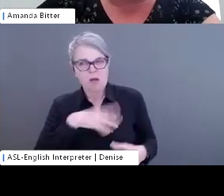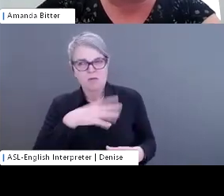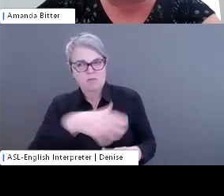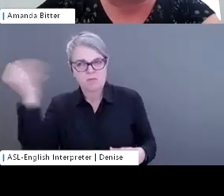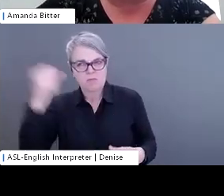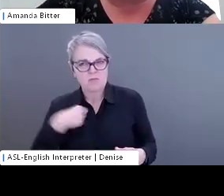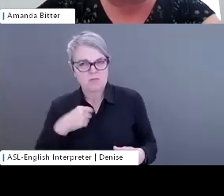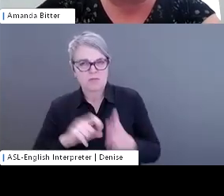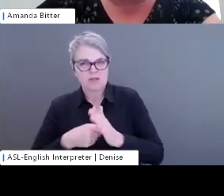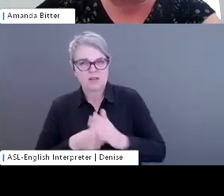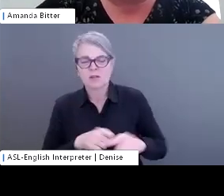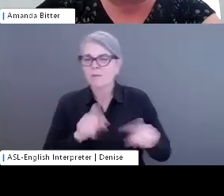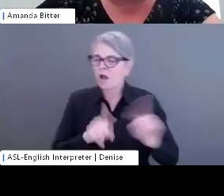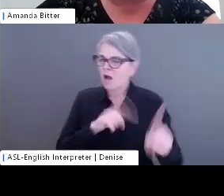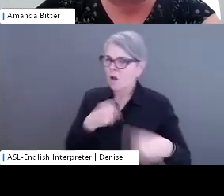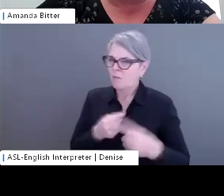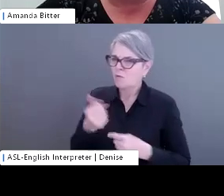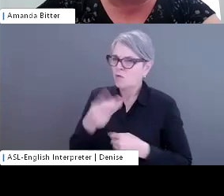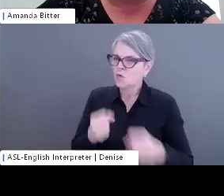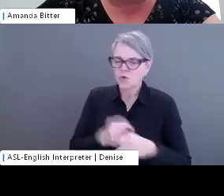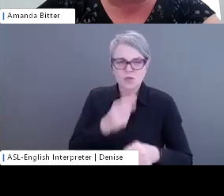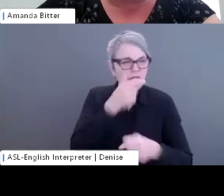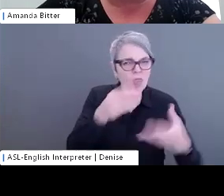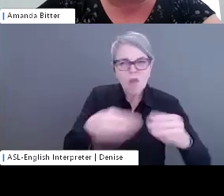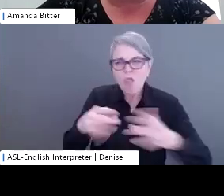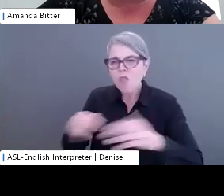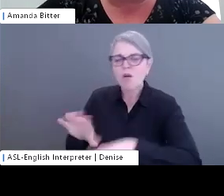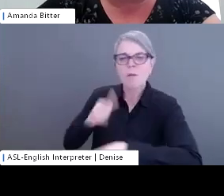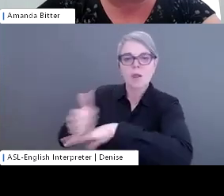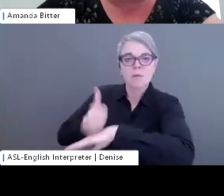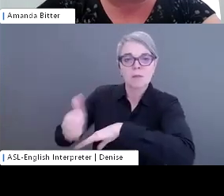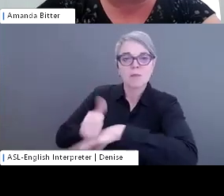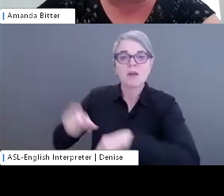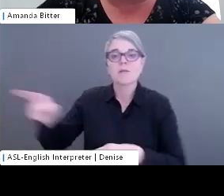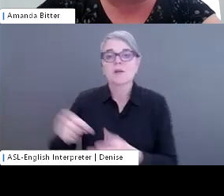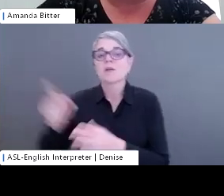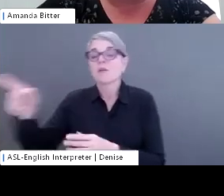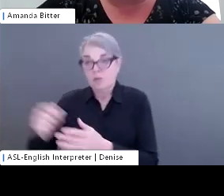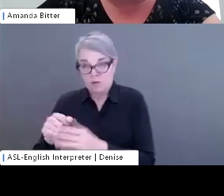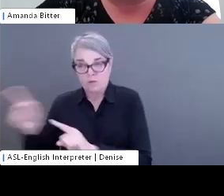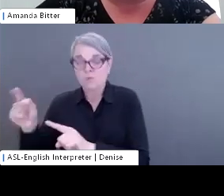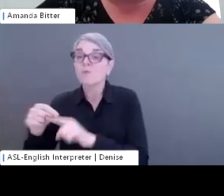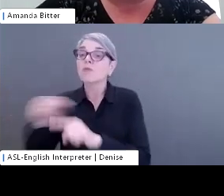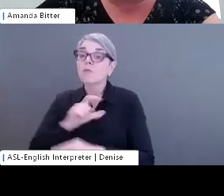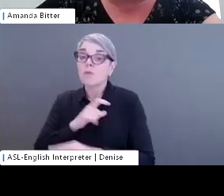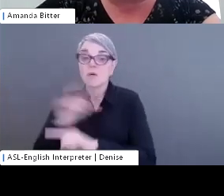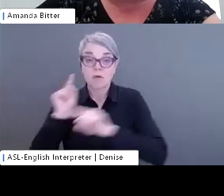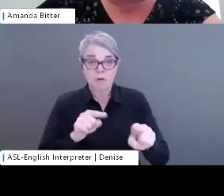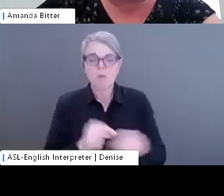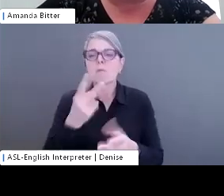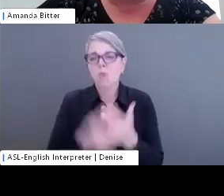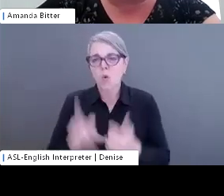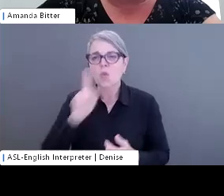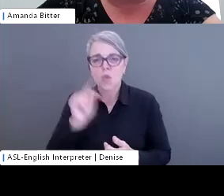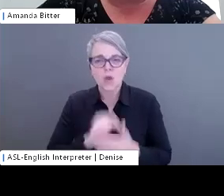misplacing items and blaming him. Both parties to uniform officers who attended showed signs of dementia and Alzheimer's. The police called their